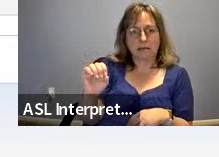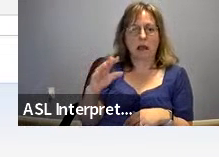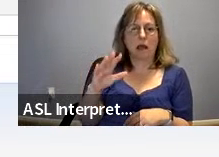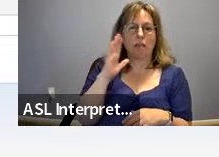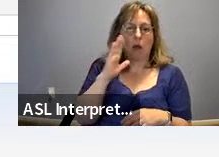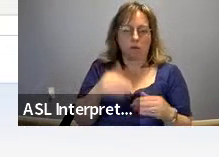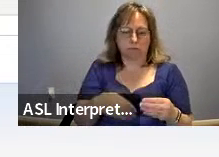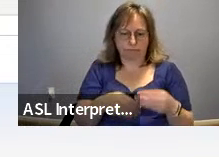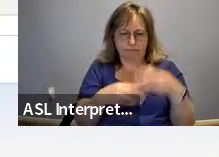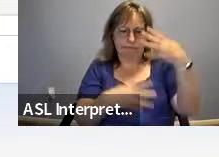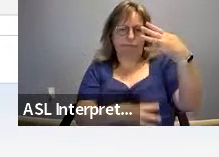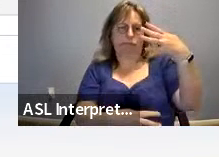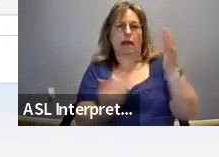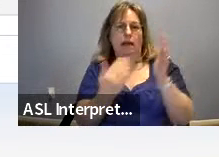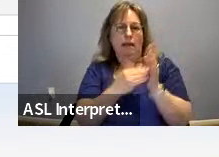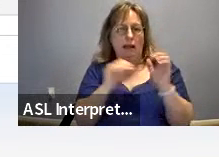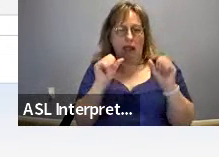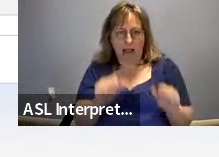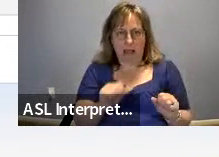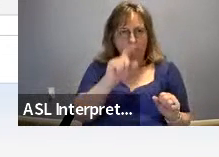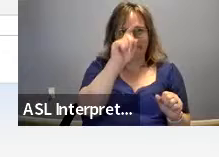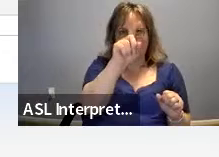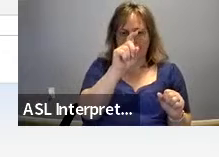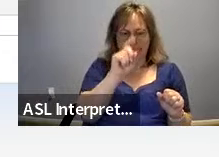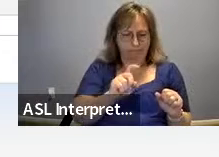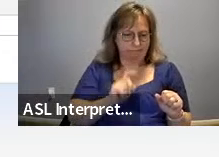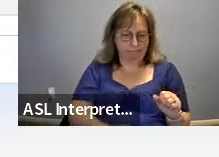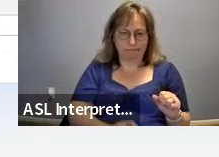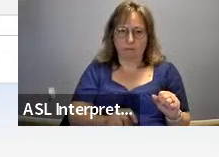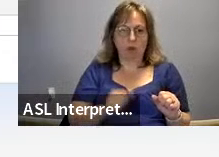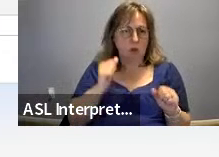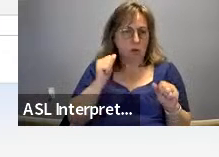up a box here where I can select all the applicable race categories.